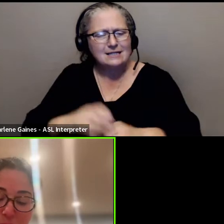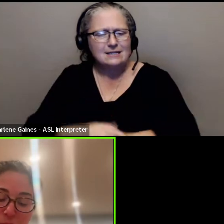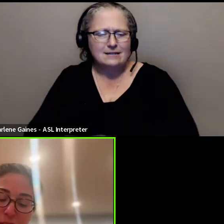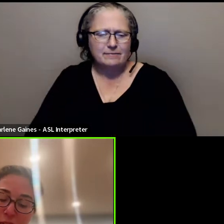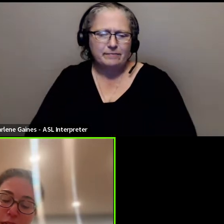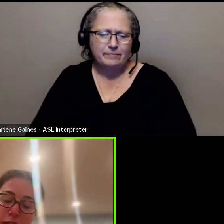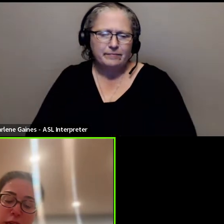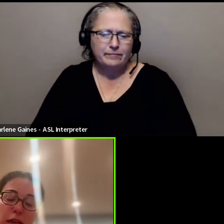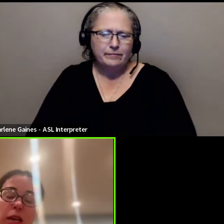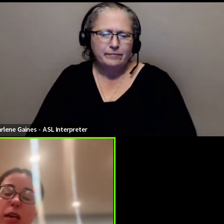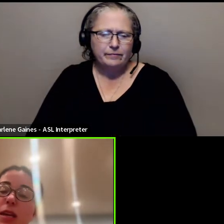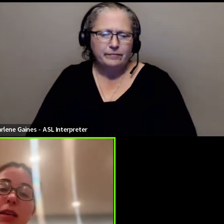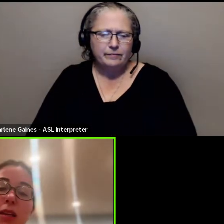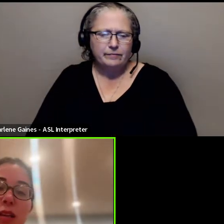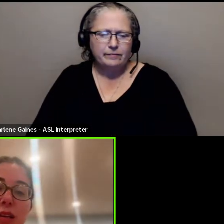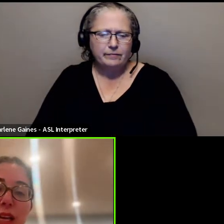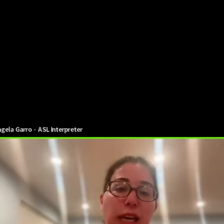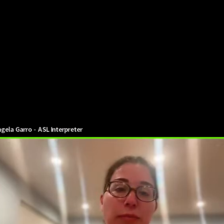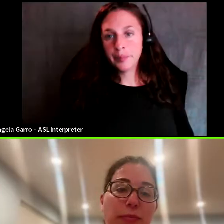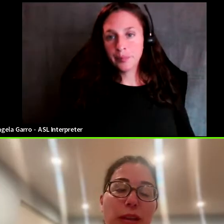Sorry.